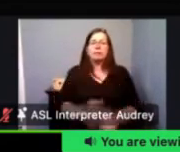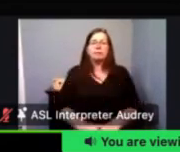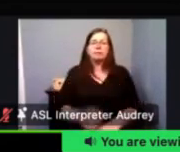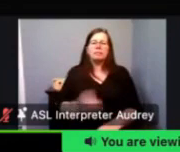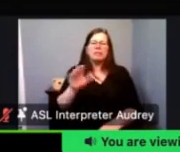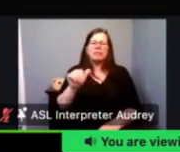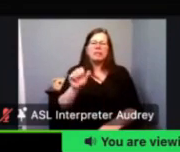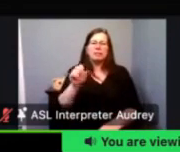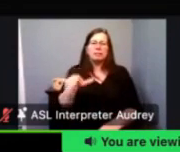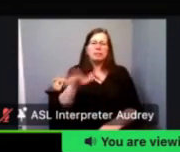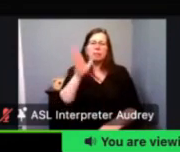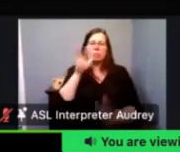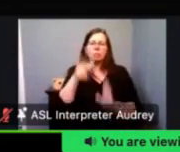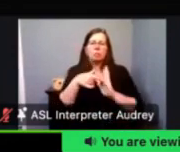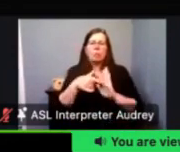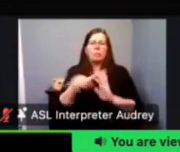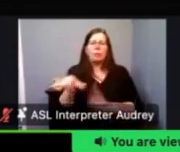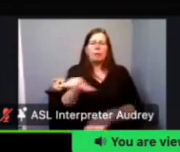some parallels.